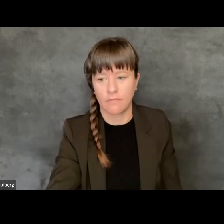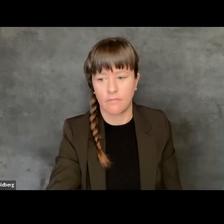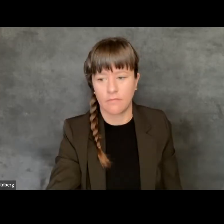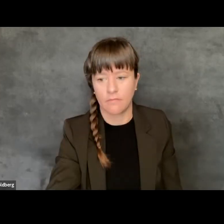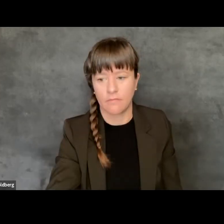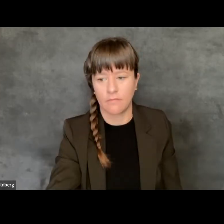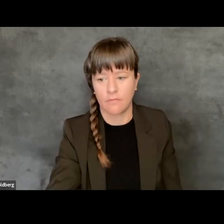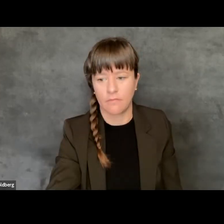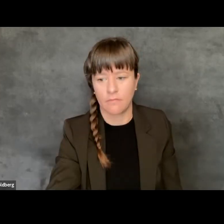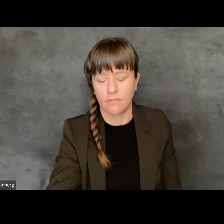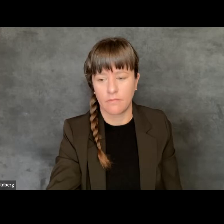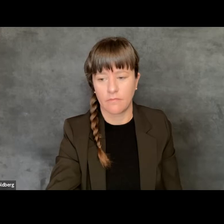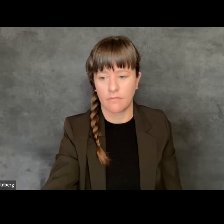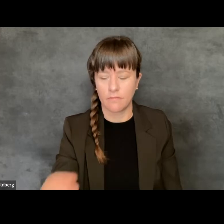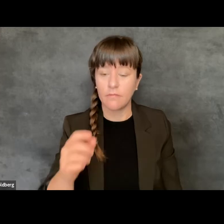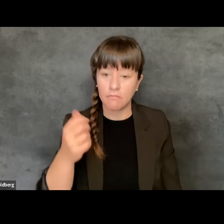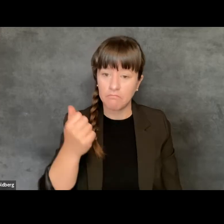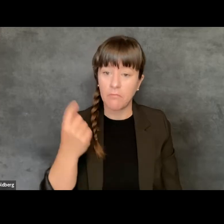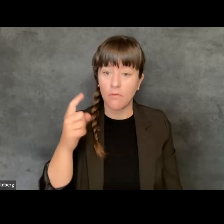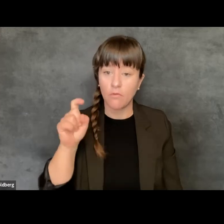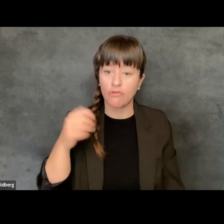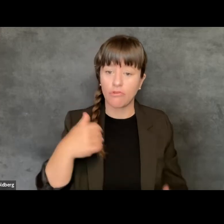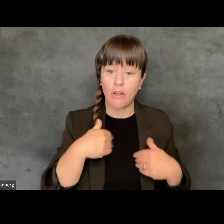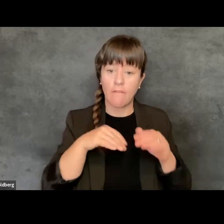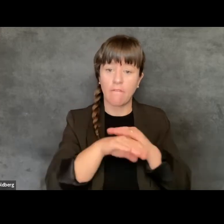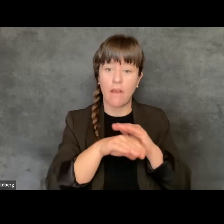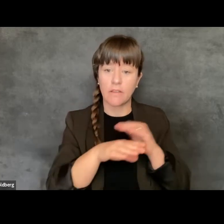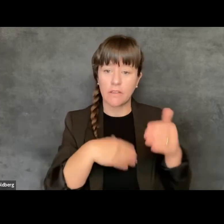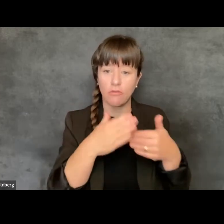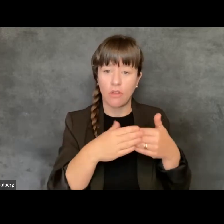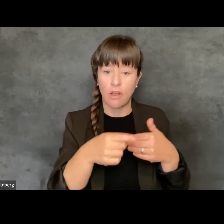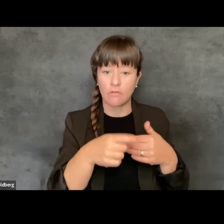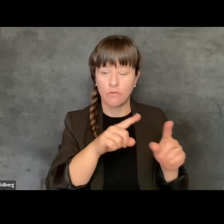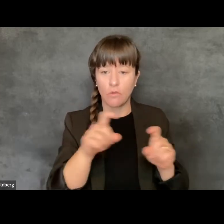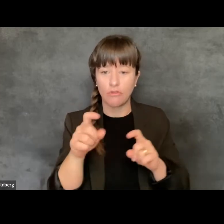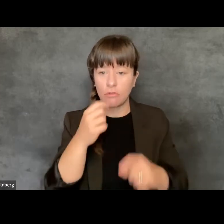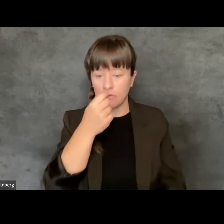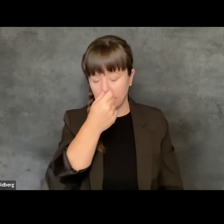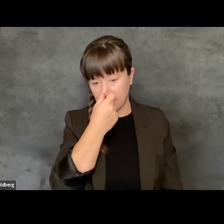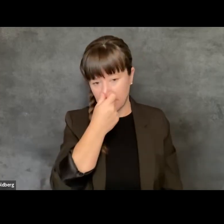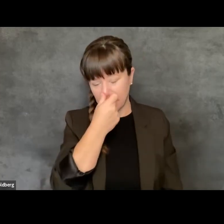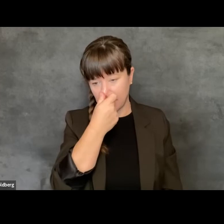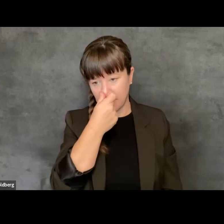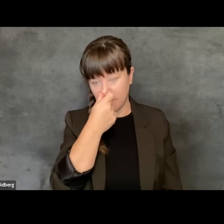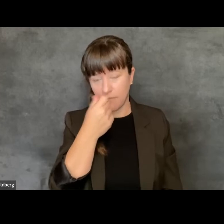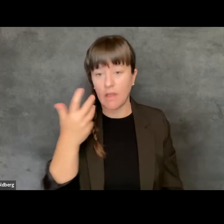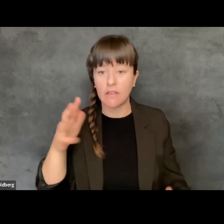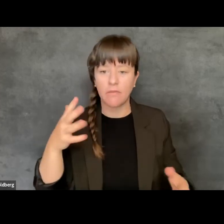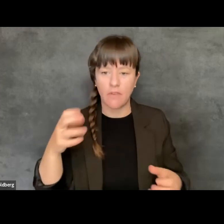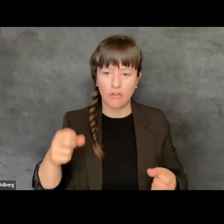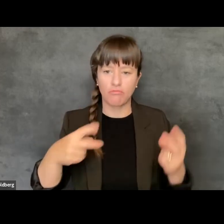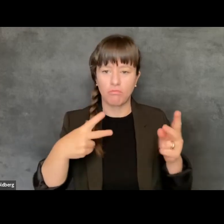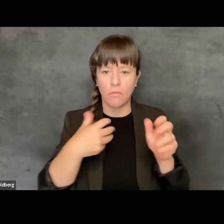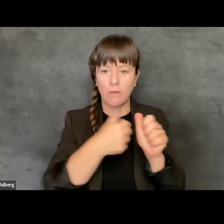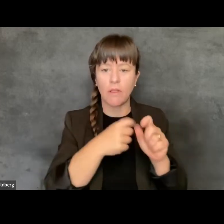And it looks like everybody should have access to the next Mentee Meter question. It has been updated, but also please feel free to